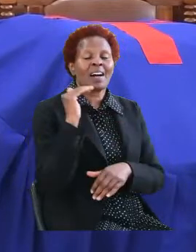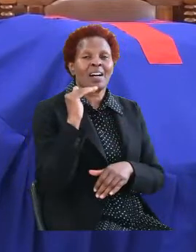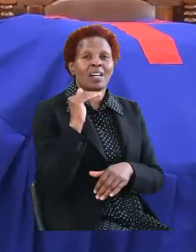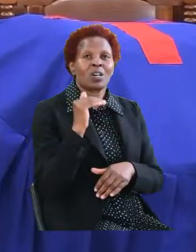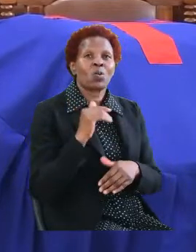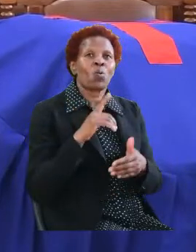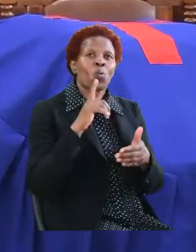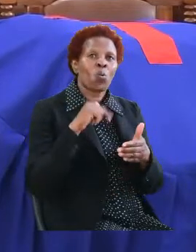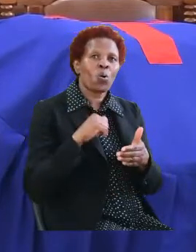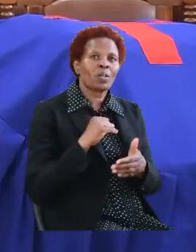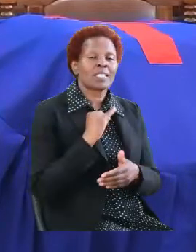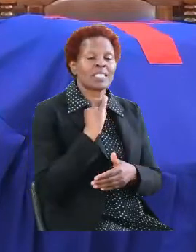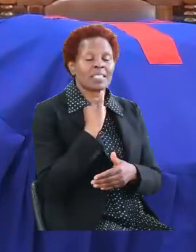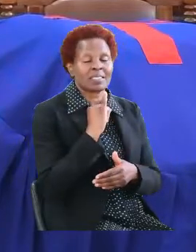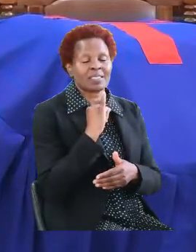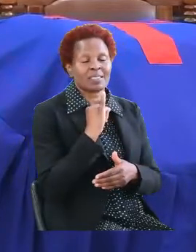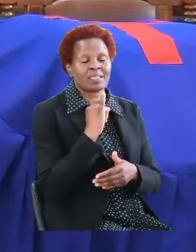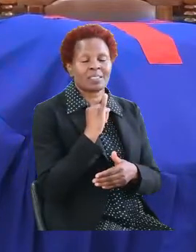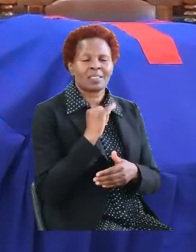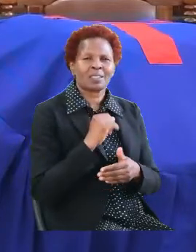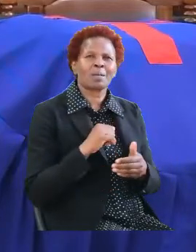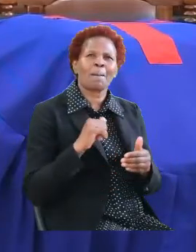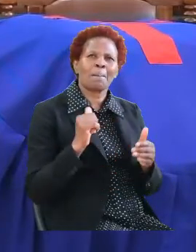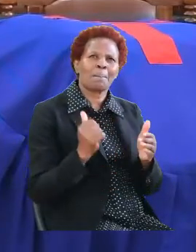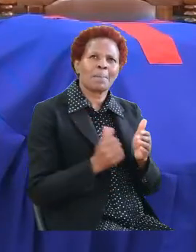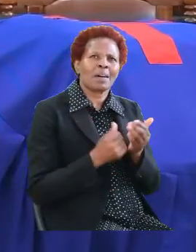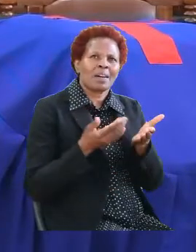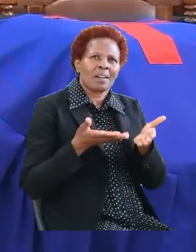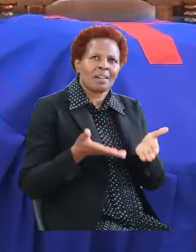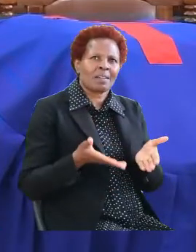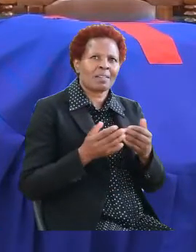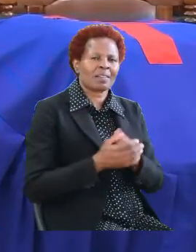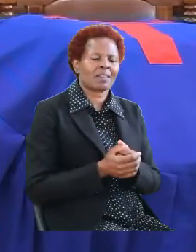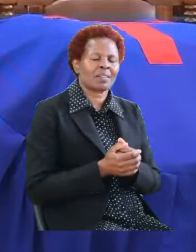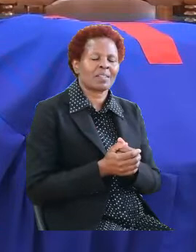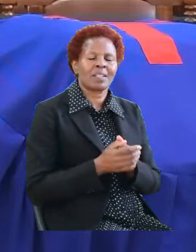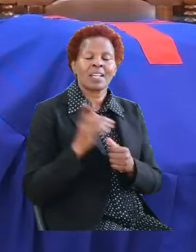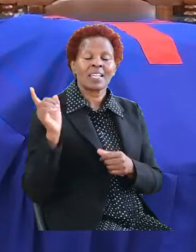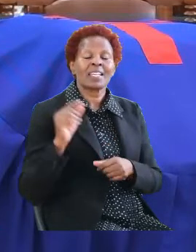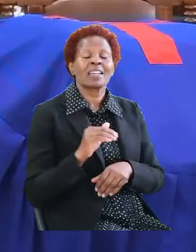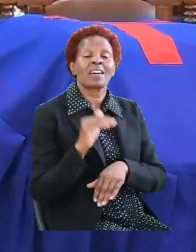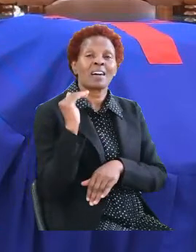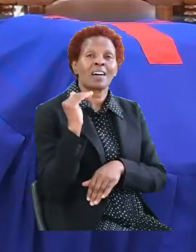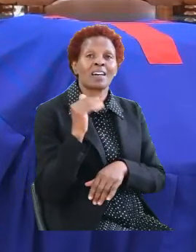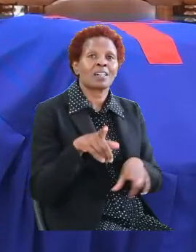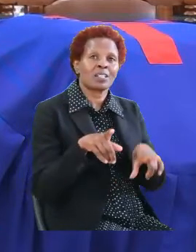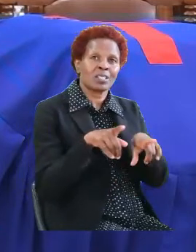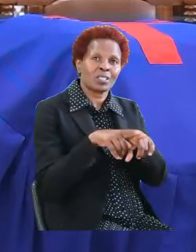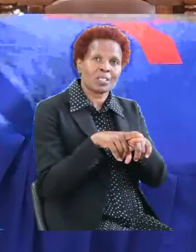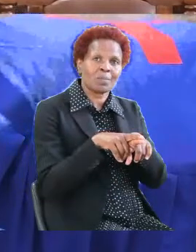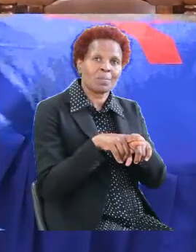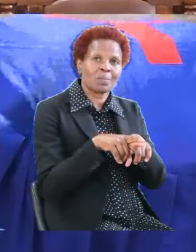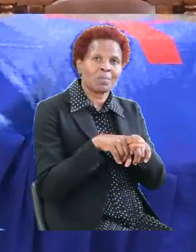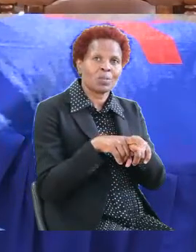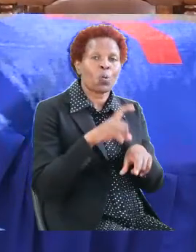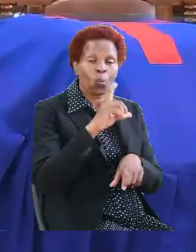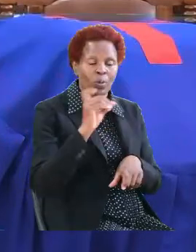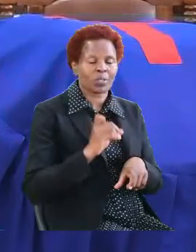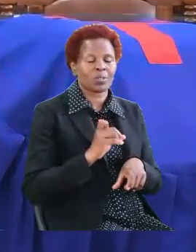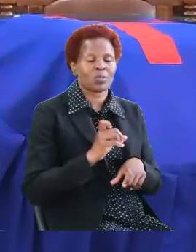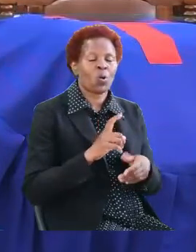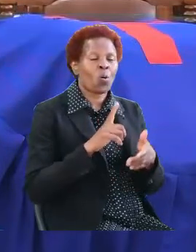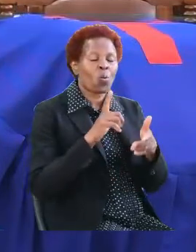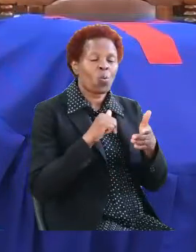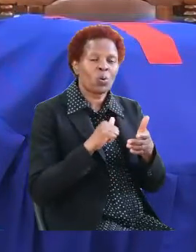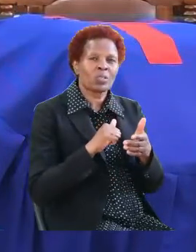wrong with us? And I'll ask the same question. What is wrong with us? What